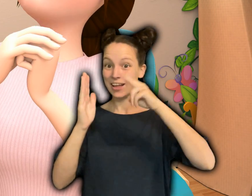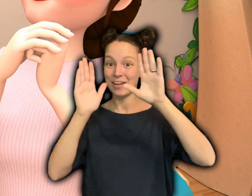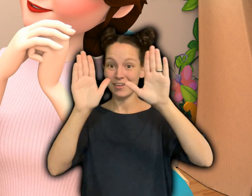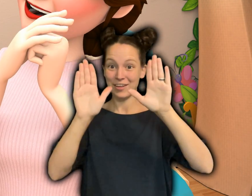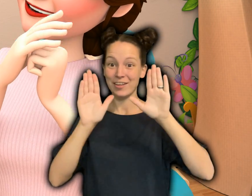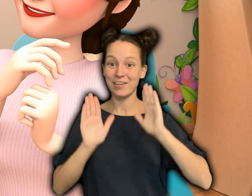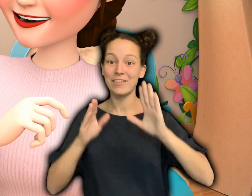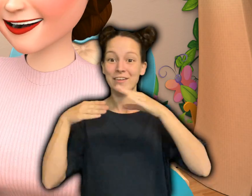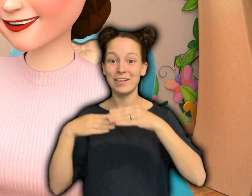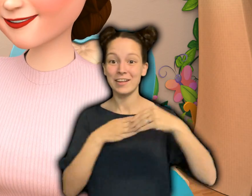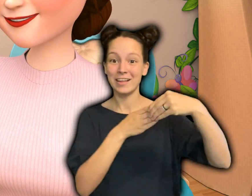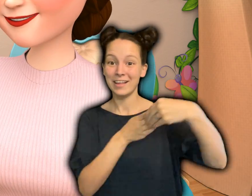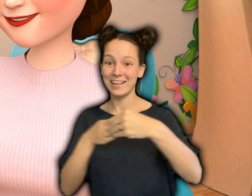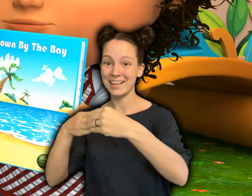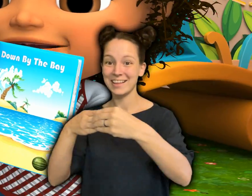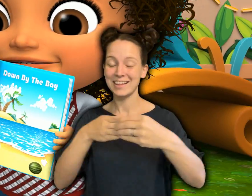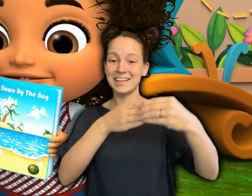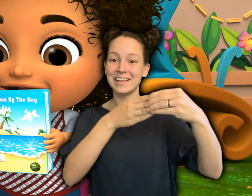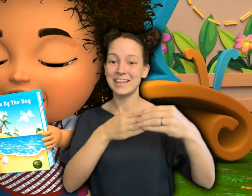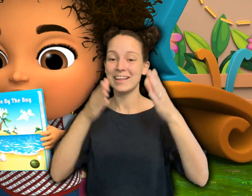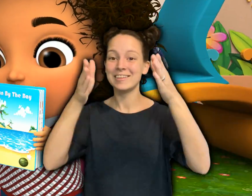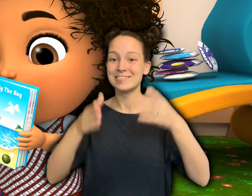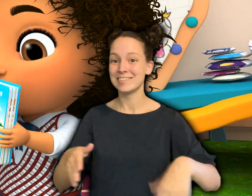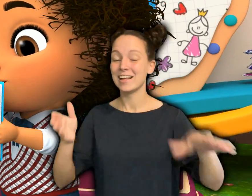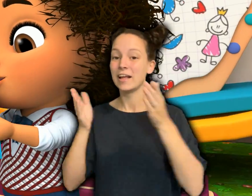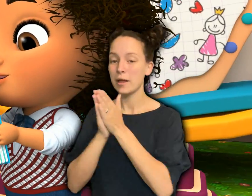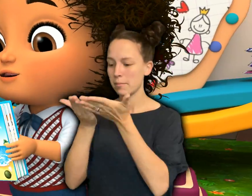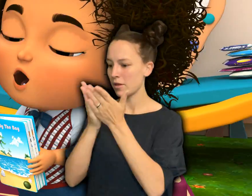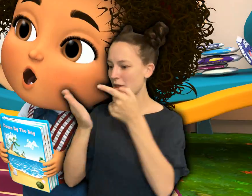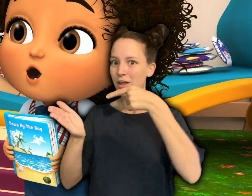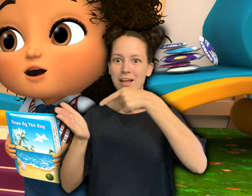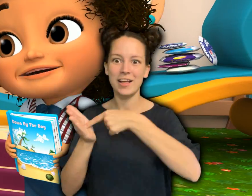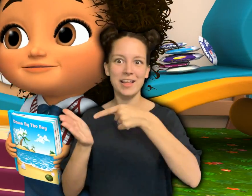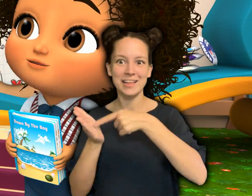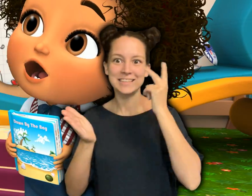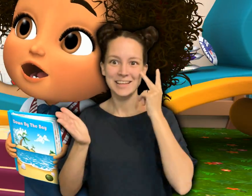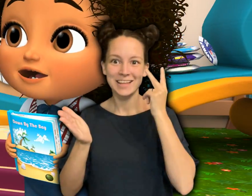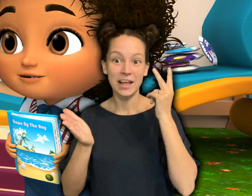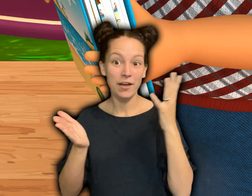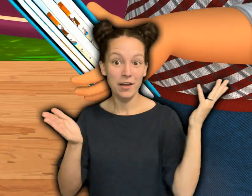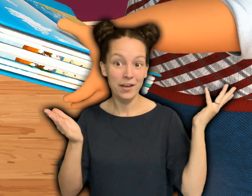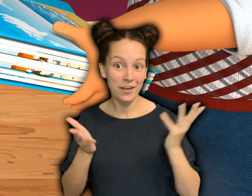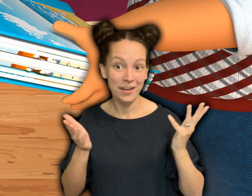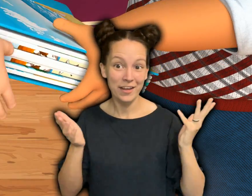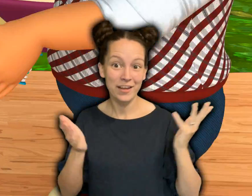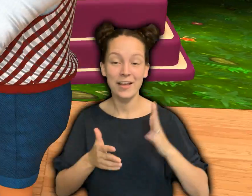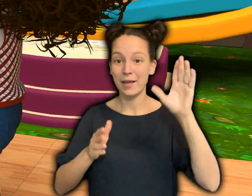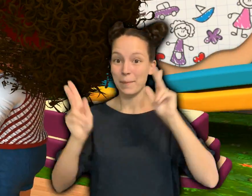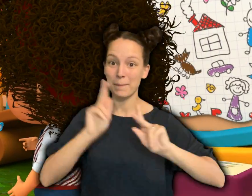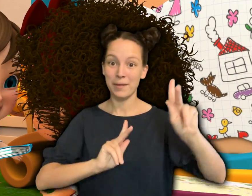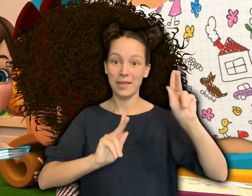a wonderful guide In a book You will find People